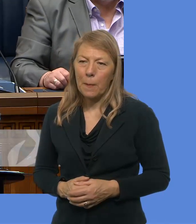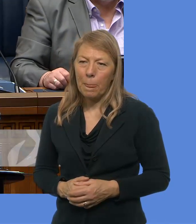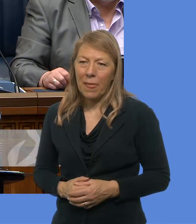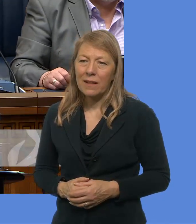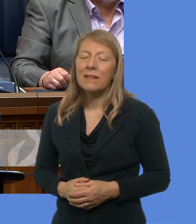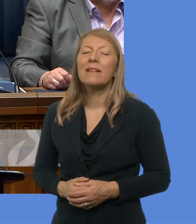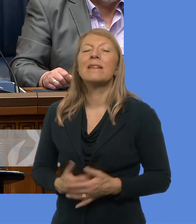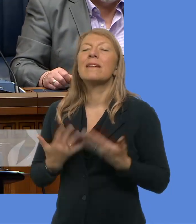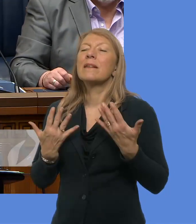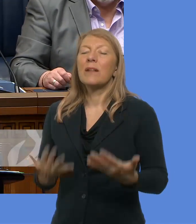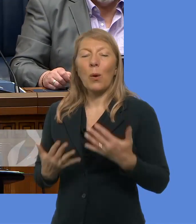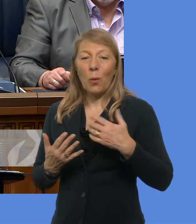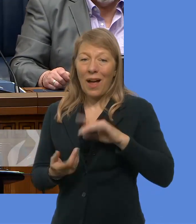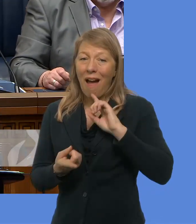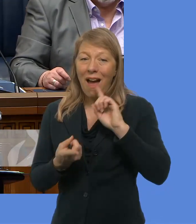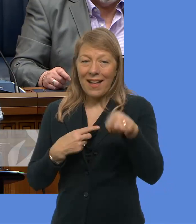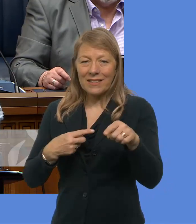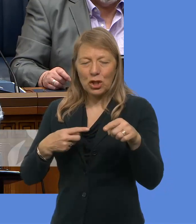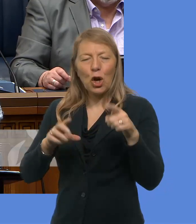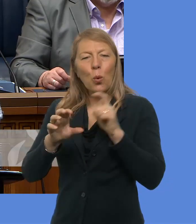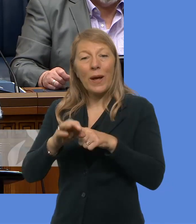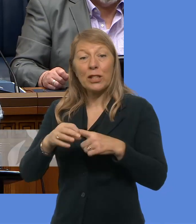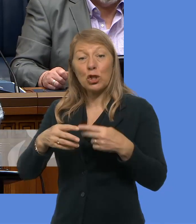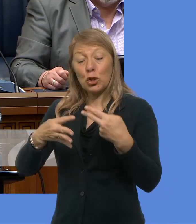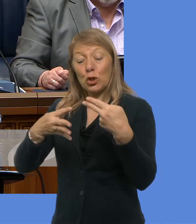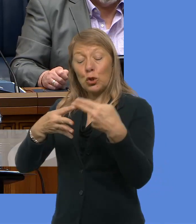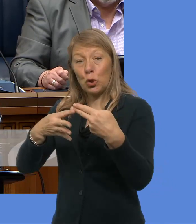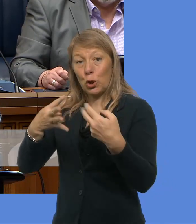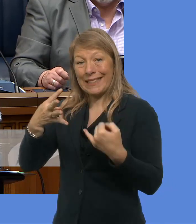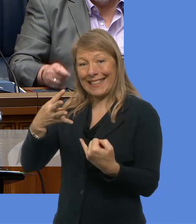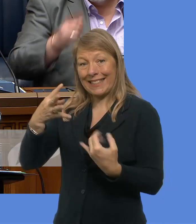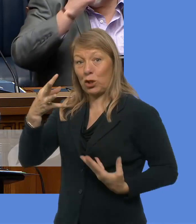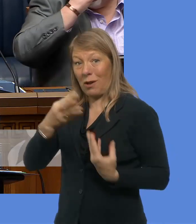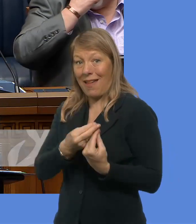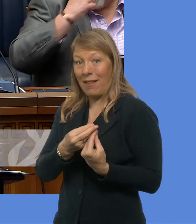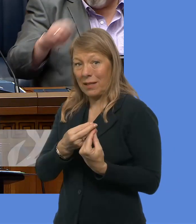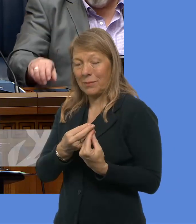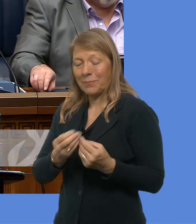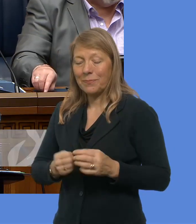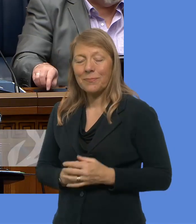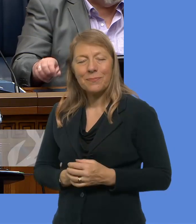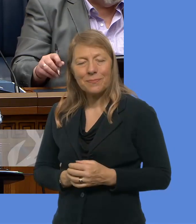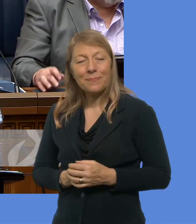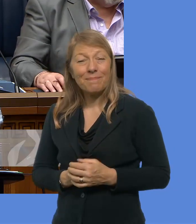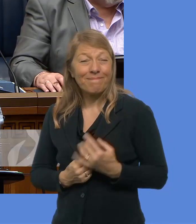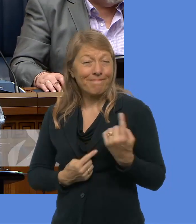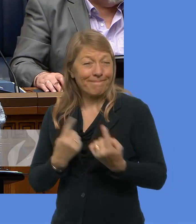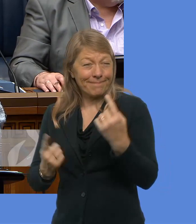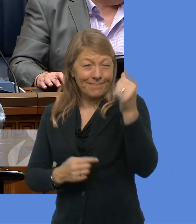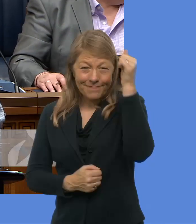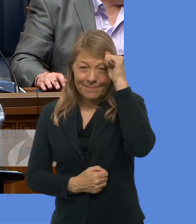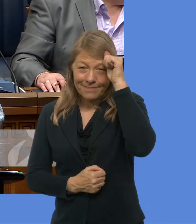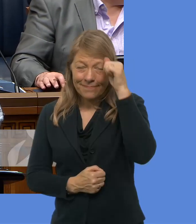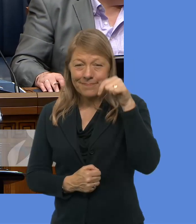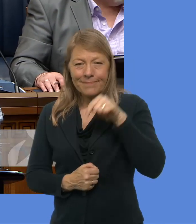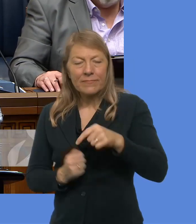the Speaker's permission, I will answer questions 2 and 6 together. As members will be aware, I am keen to see this scheme taken